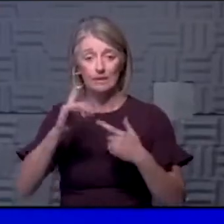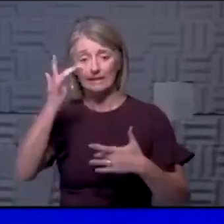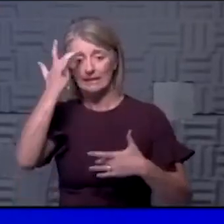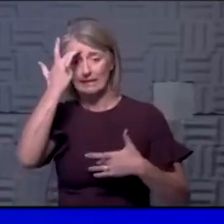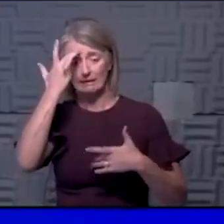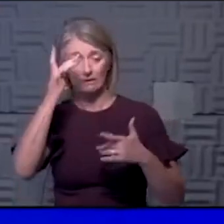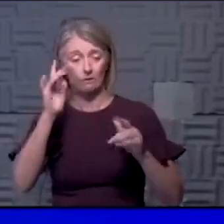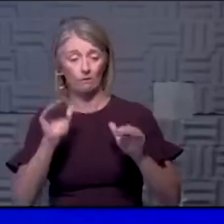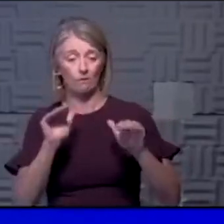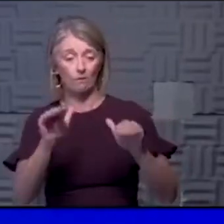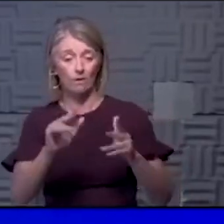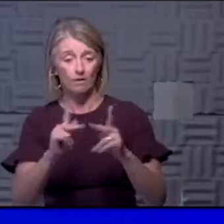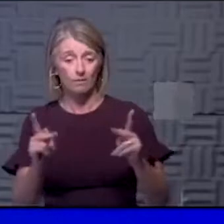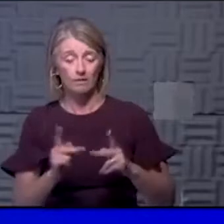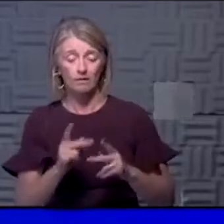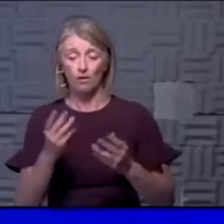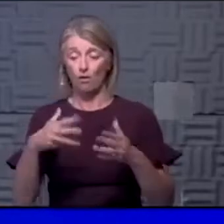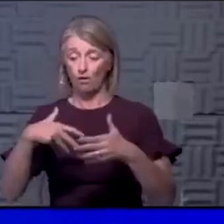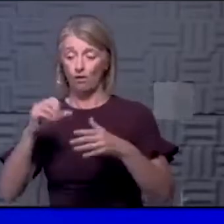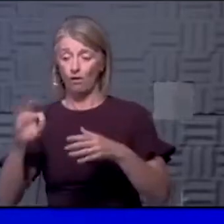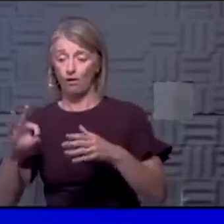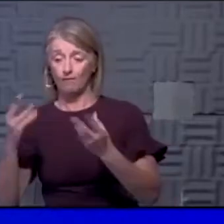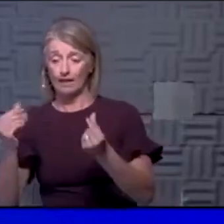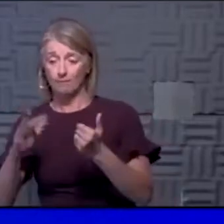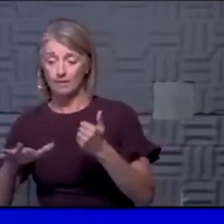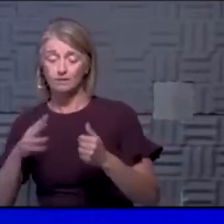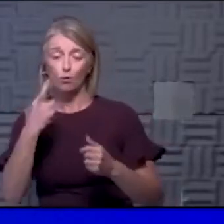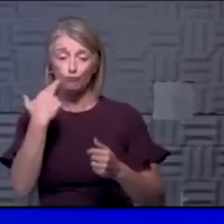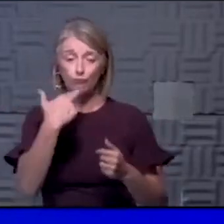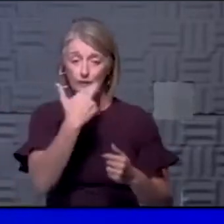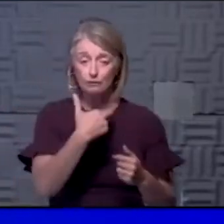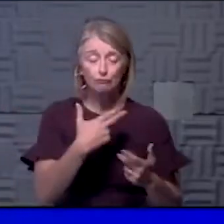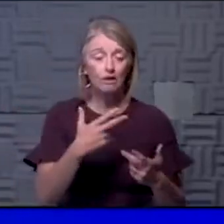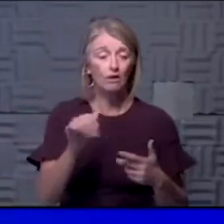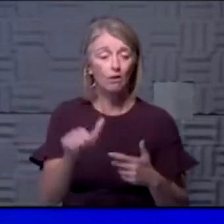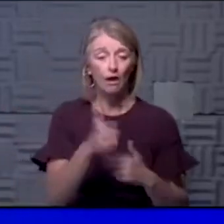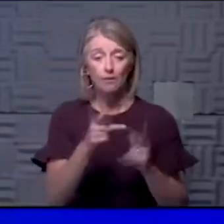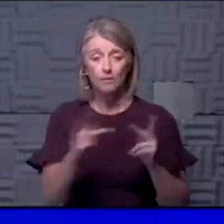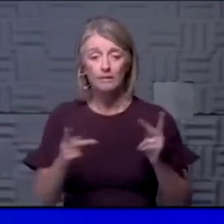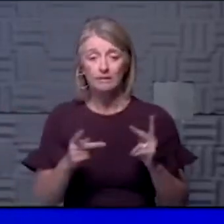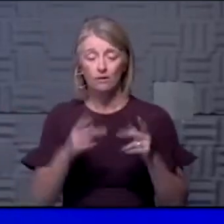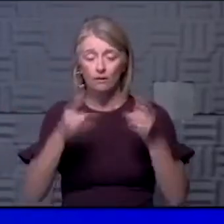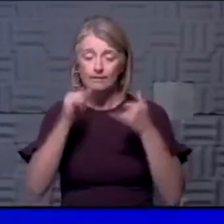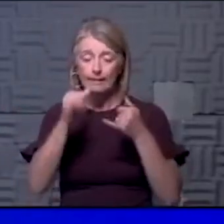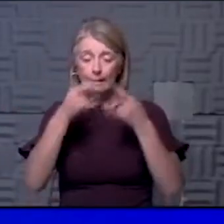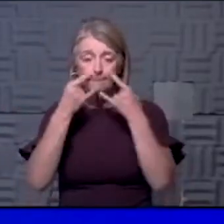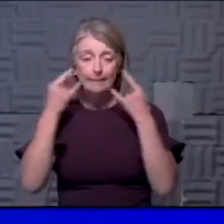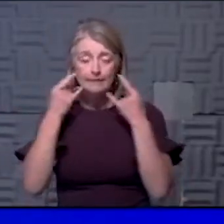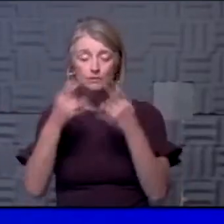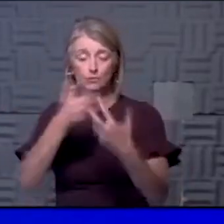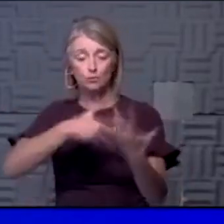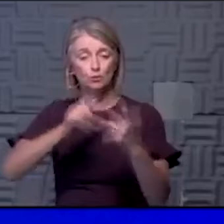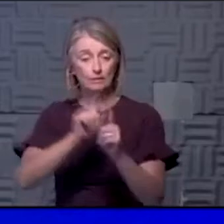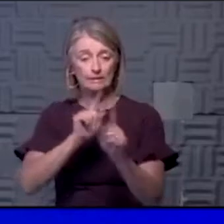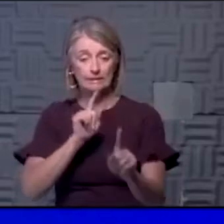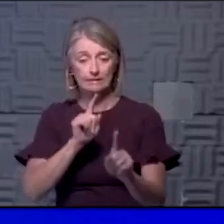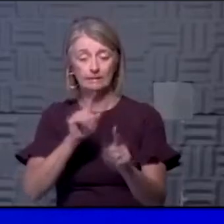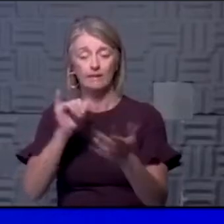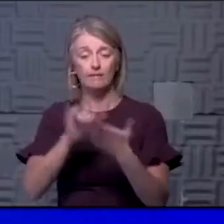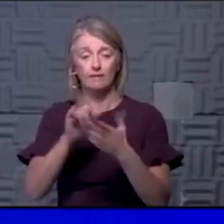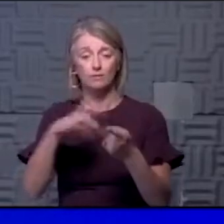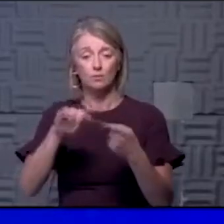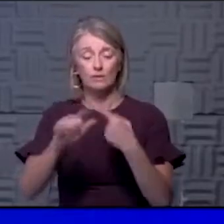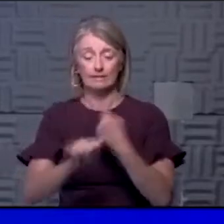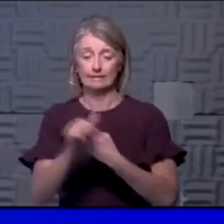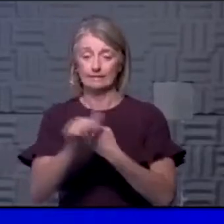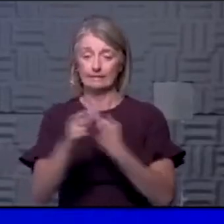to these places, whether it's an off-campus party or a restaurant, not otherwise doing masking or social distancing. Right. That's when the real